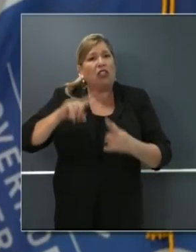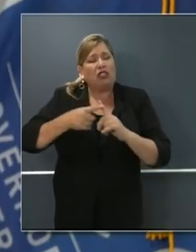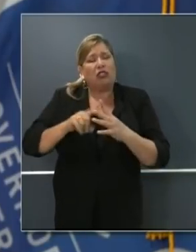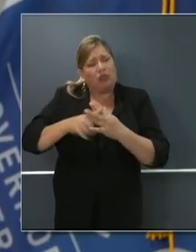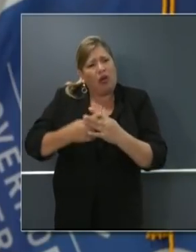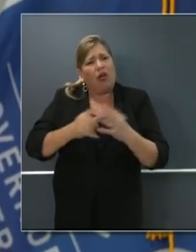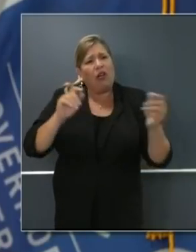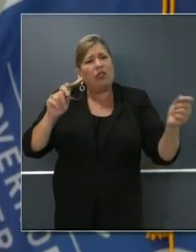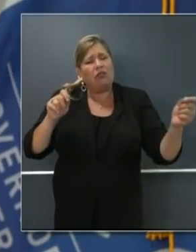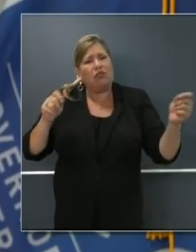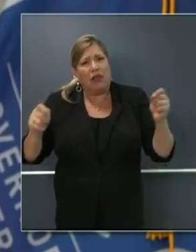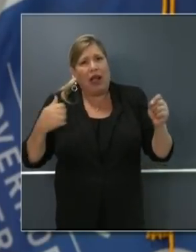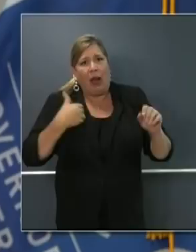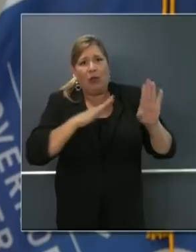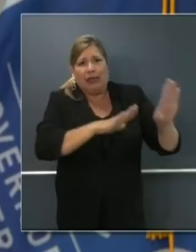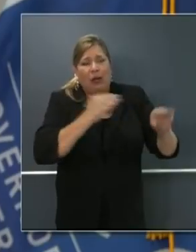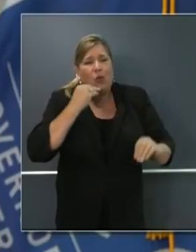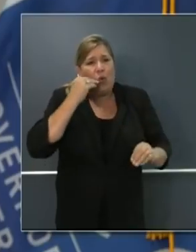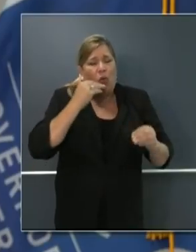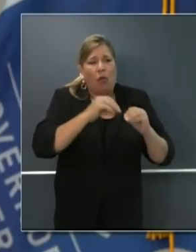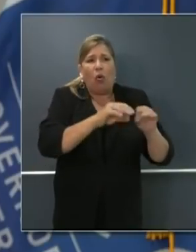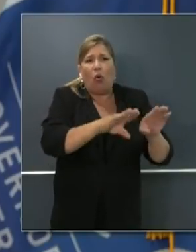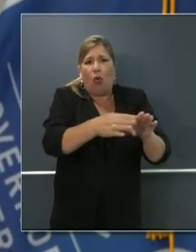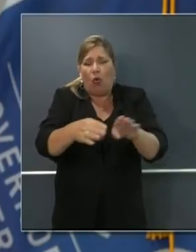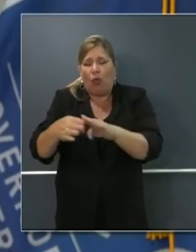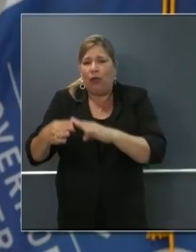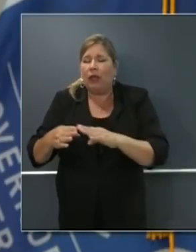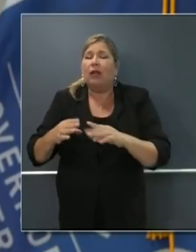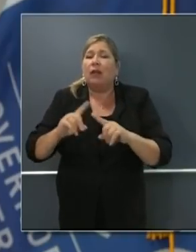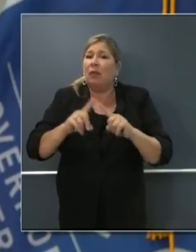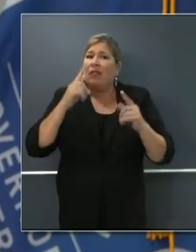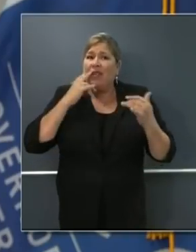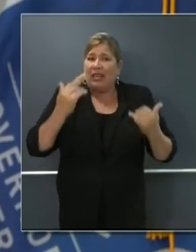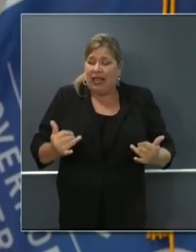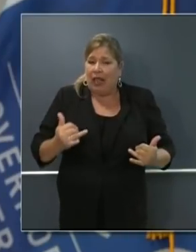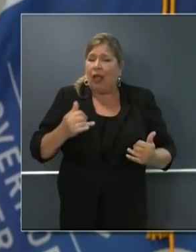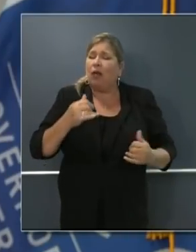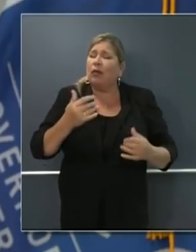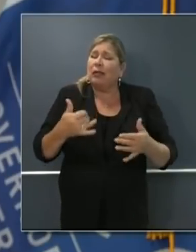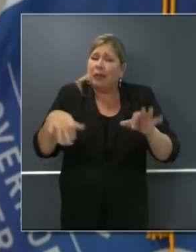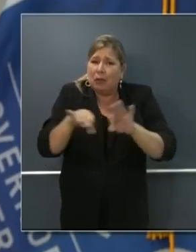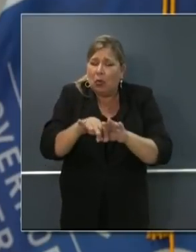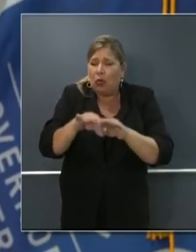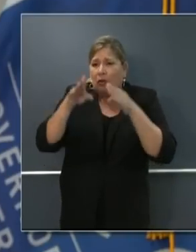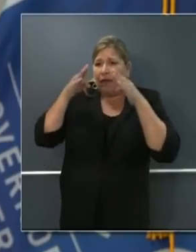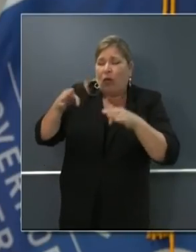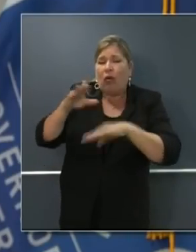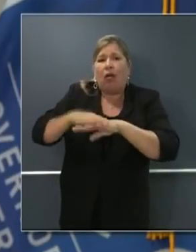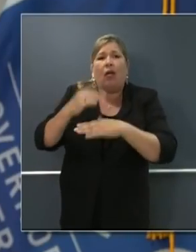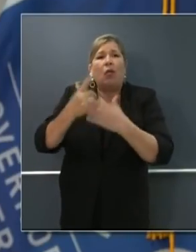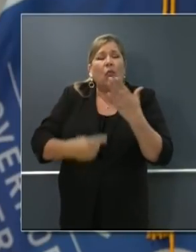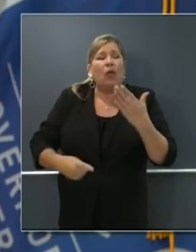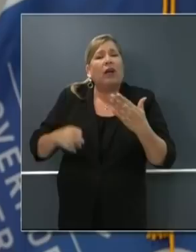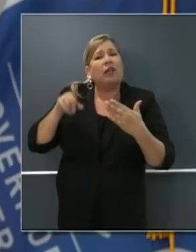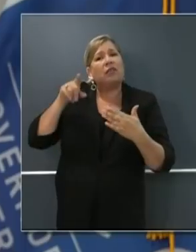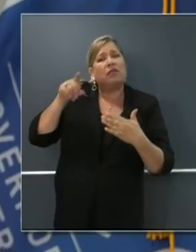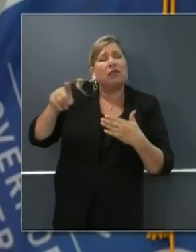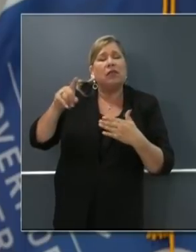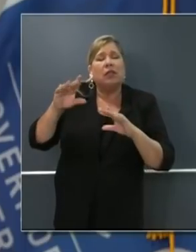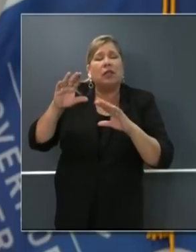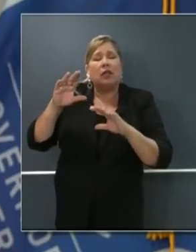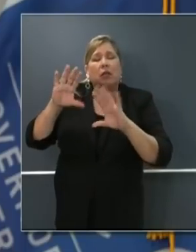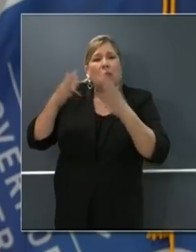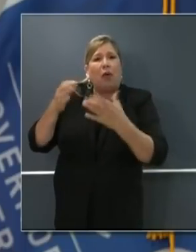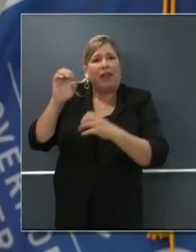to guidance that the Department of Social Service released earlier this month around social distancing and physical distancing in child care